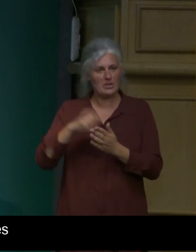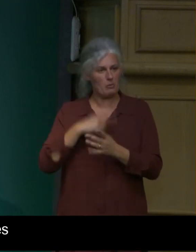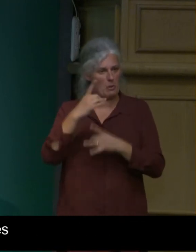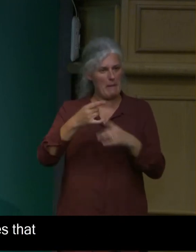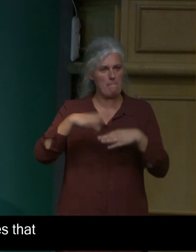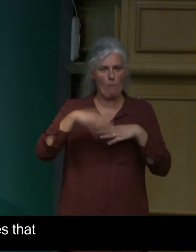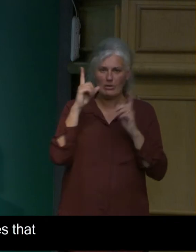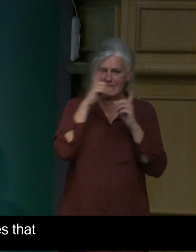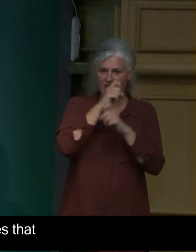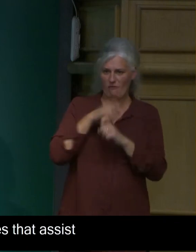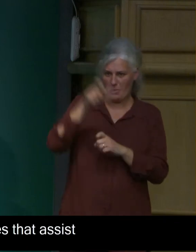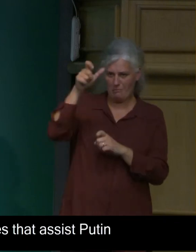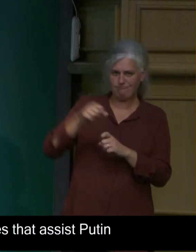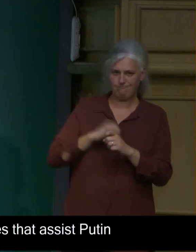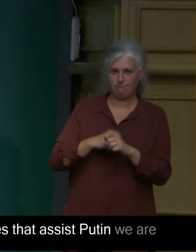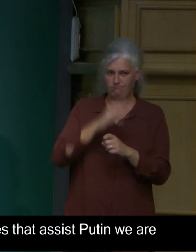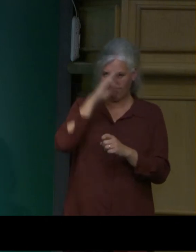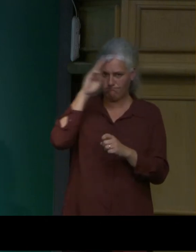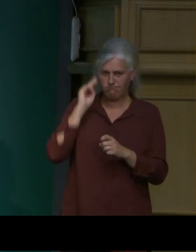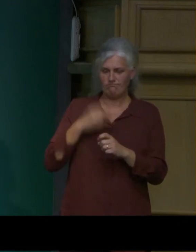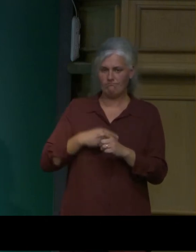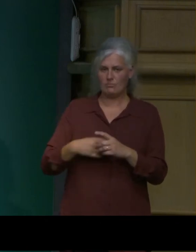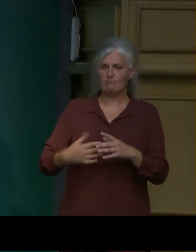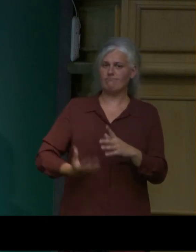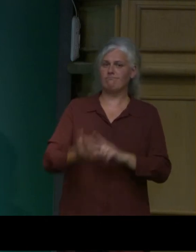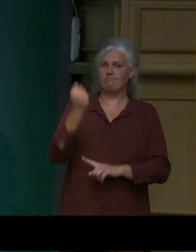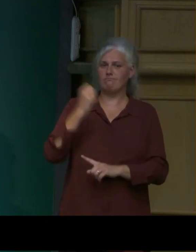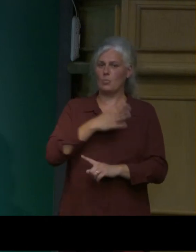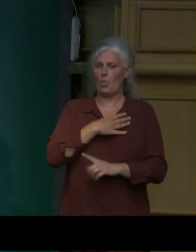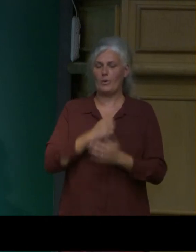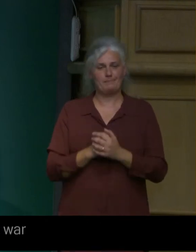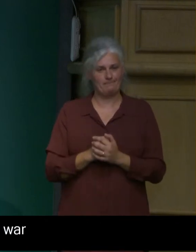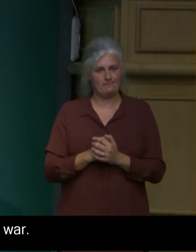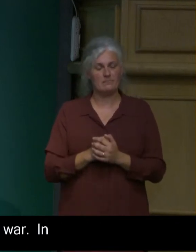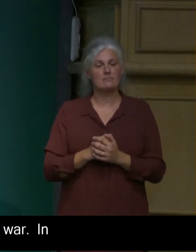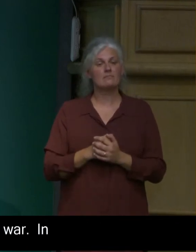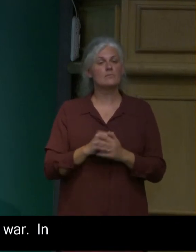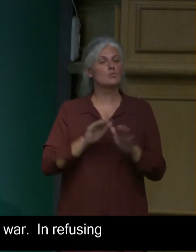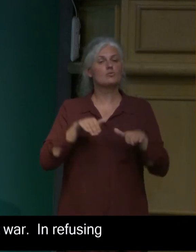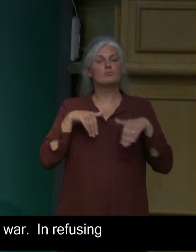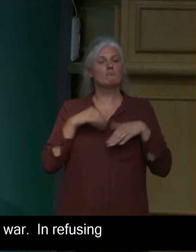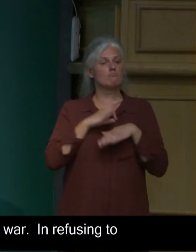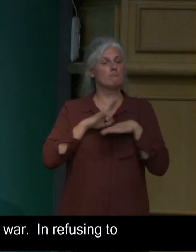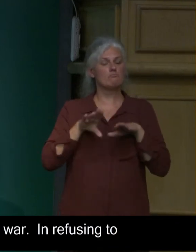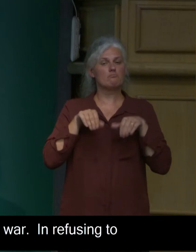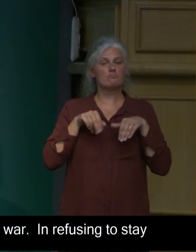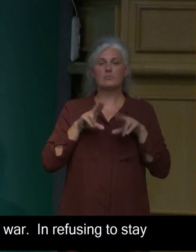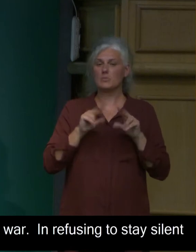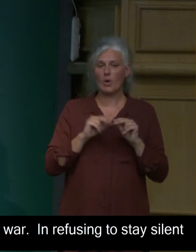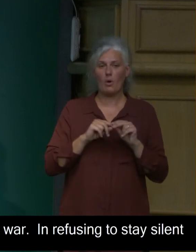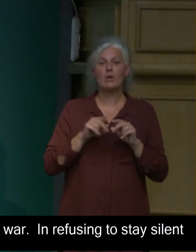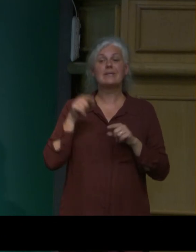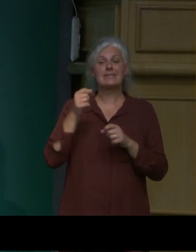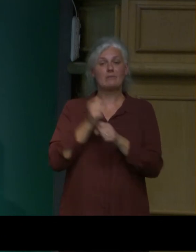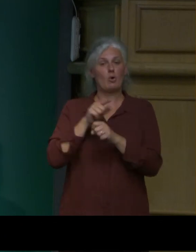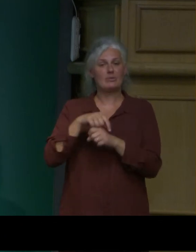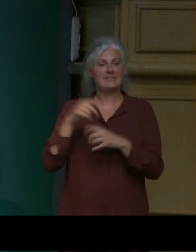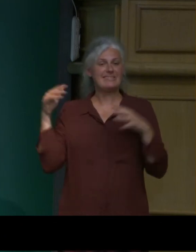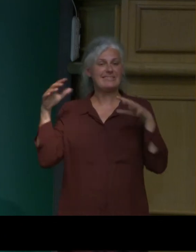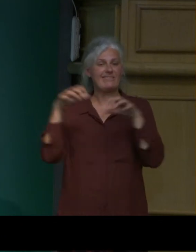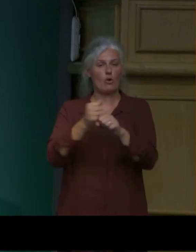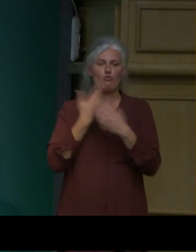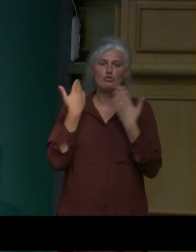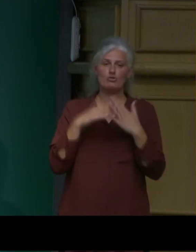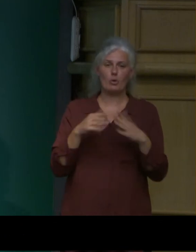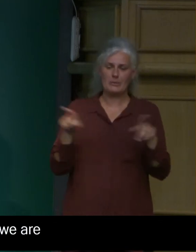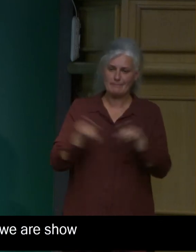it more difficult for him to wage war in refusing to stay silent on the world stage about this invasion we're showing